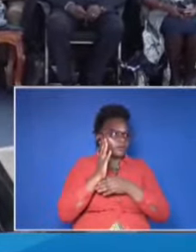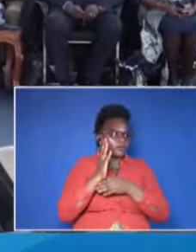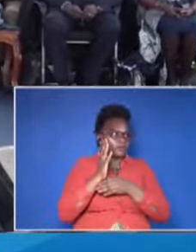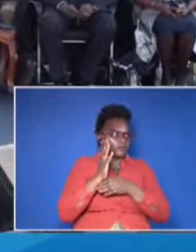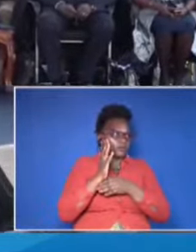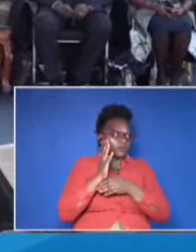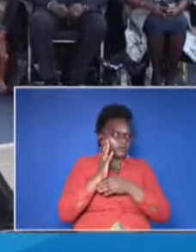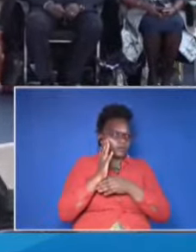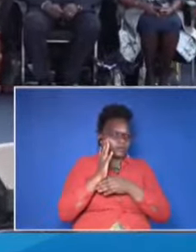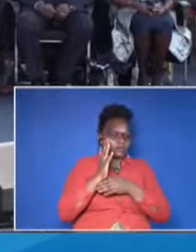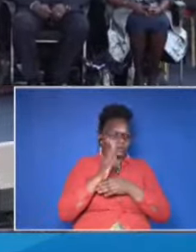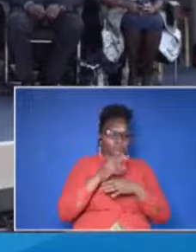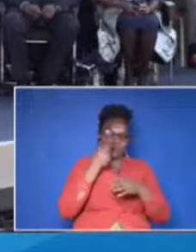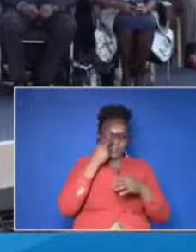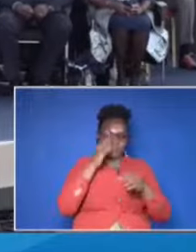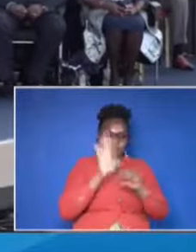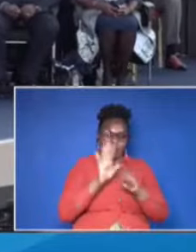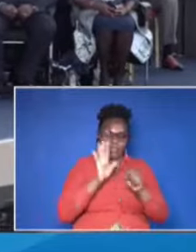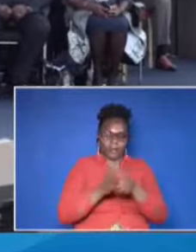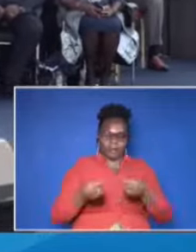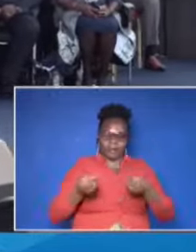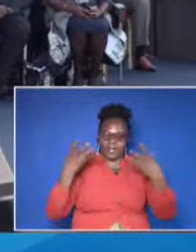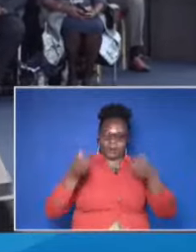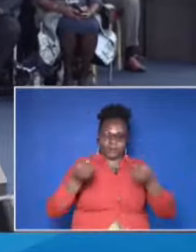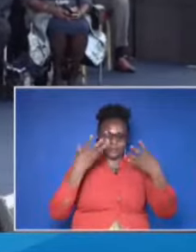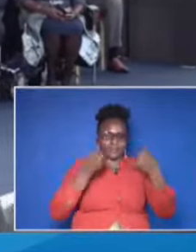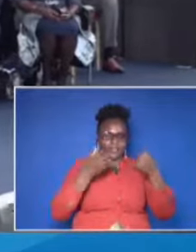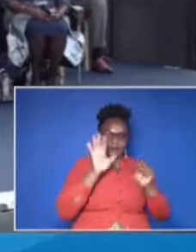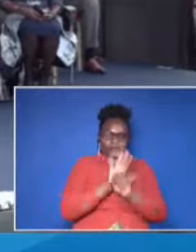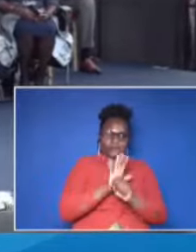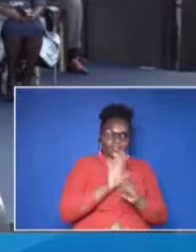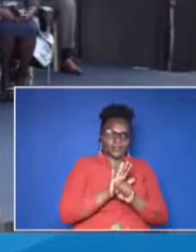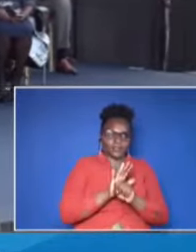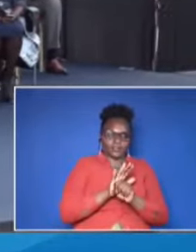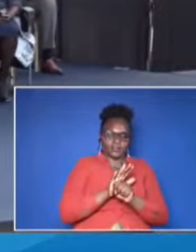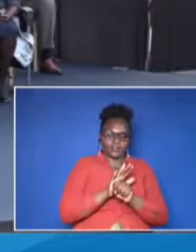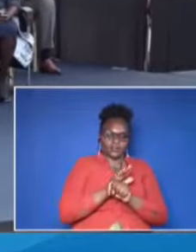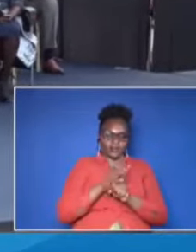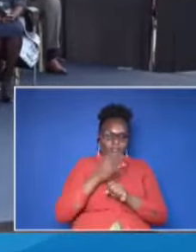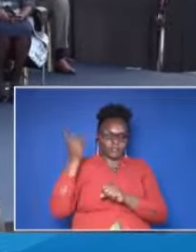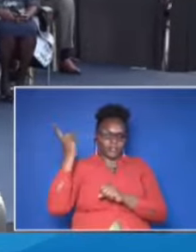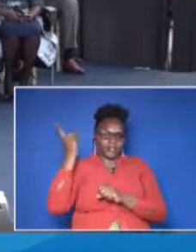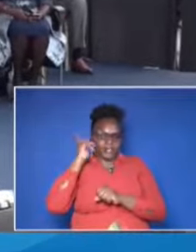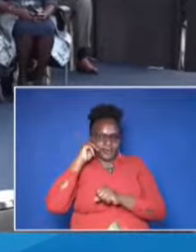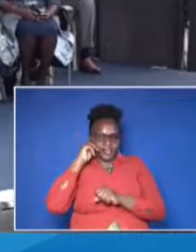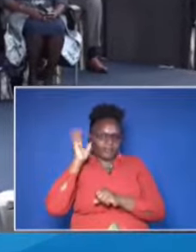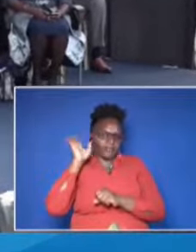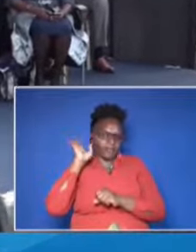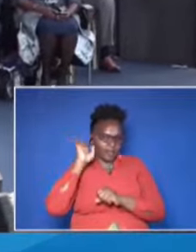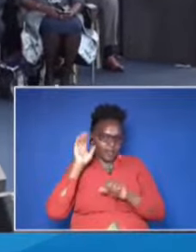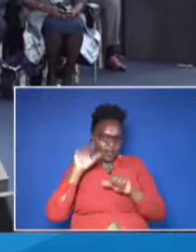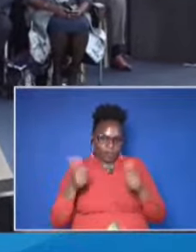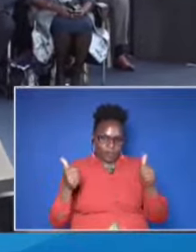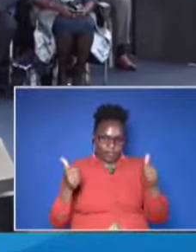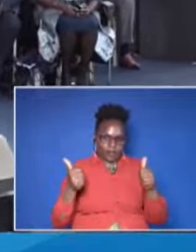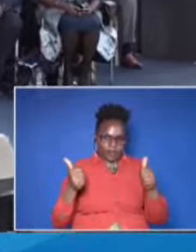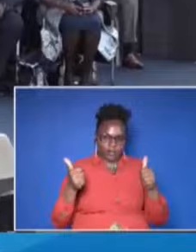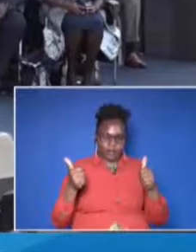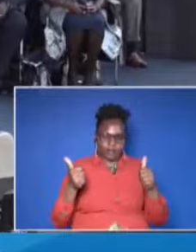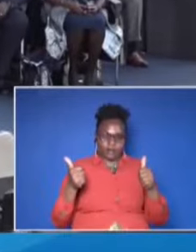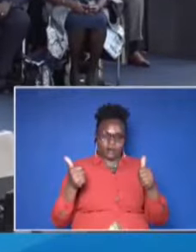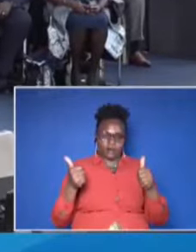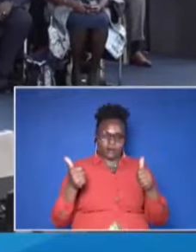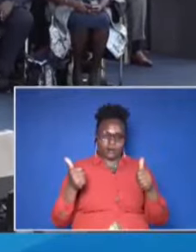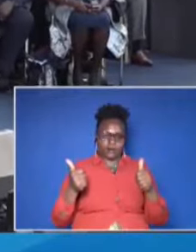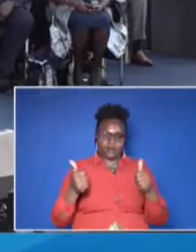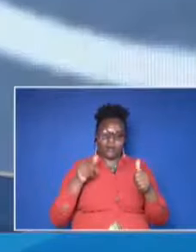God we saw many miracles the death began to hear those